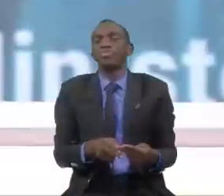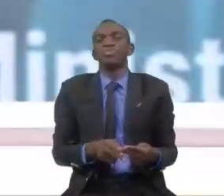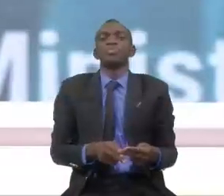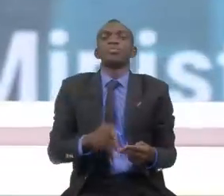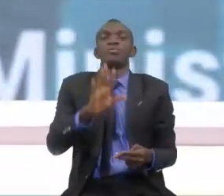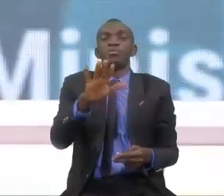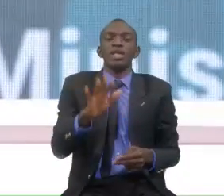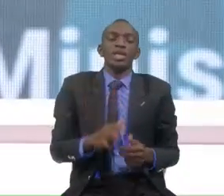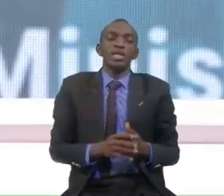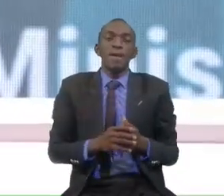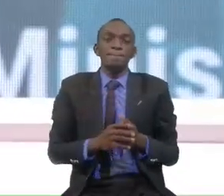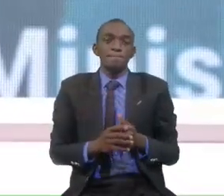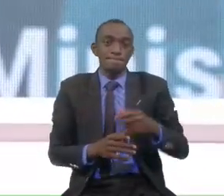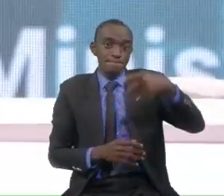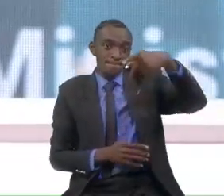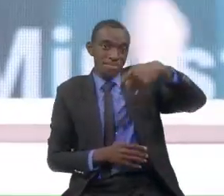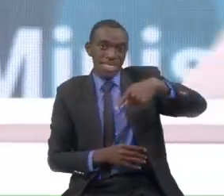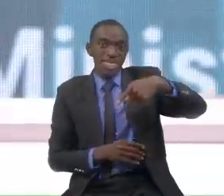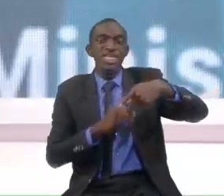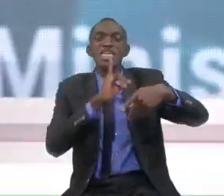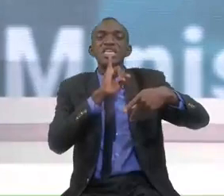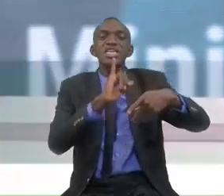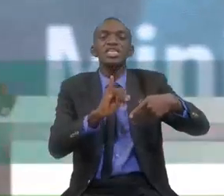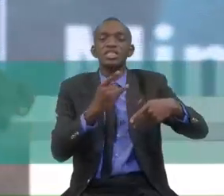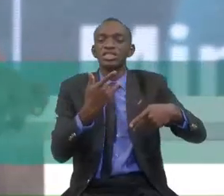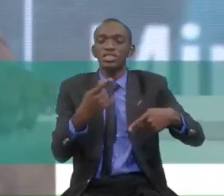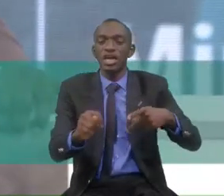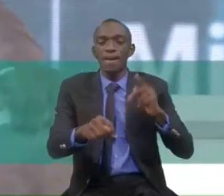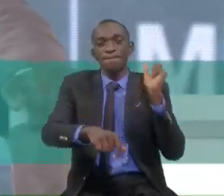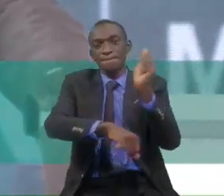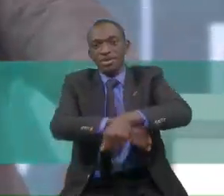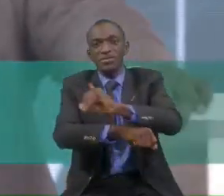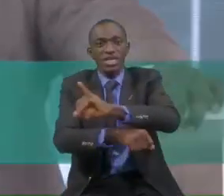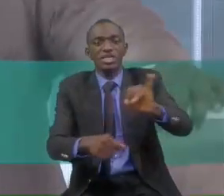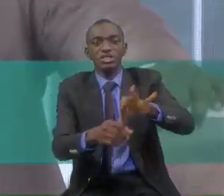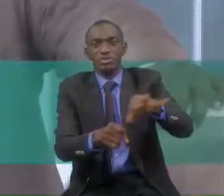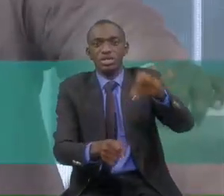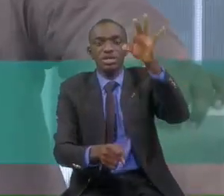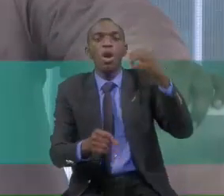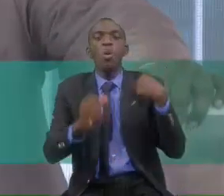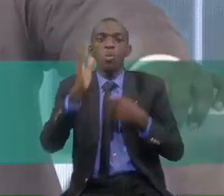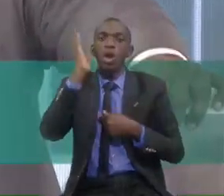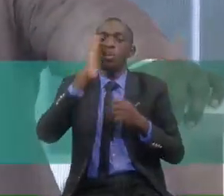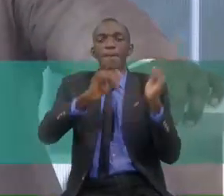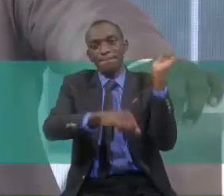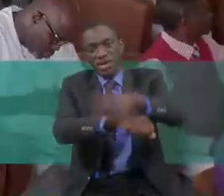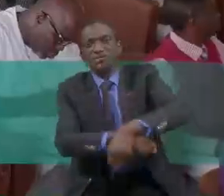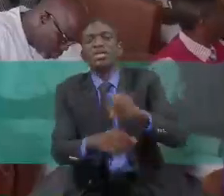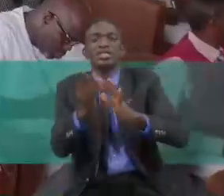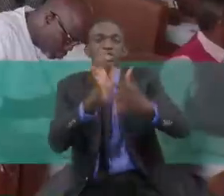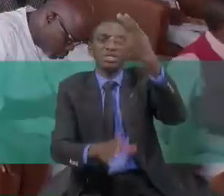the prevailing spirit. We will prevail. In Christ, we will